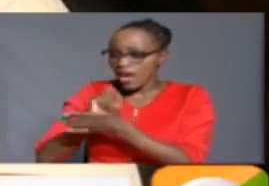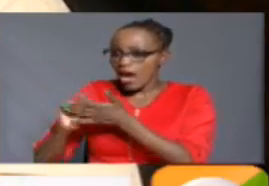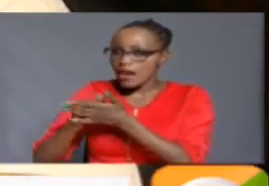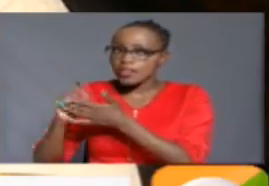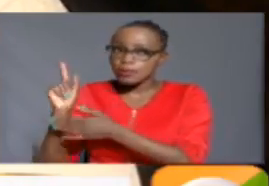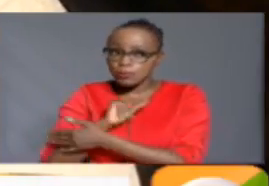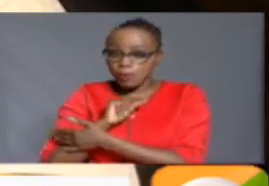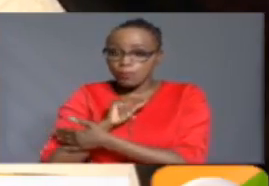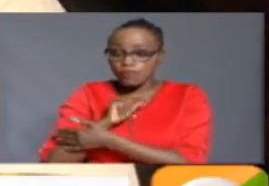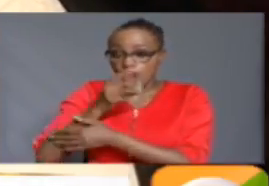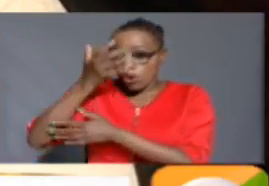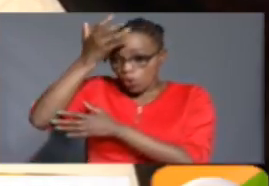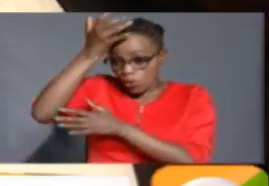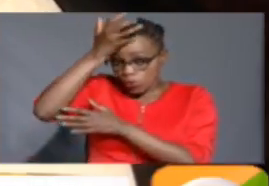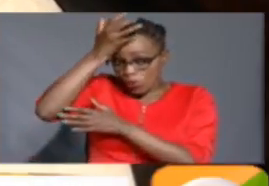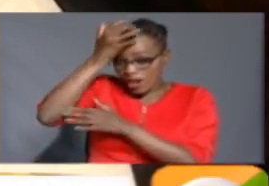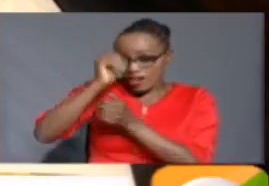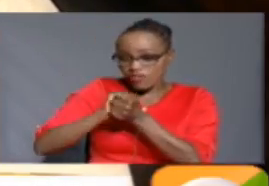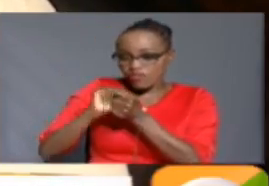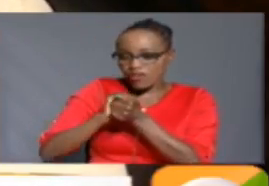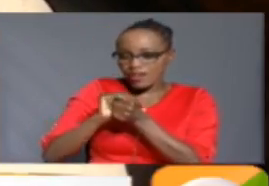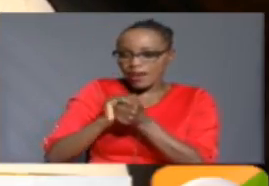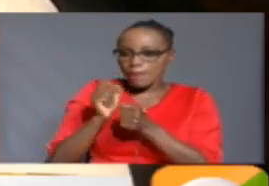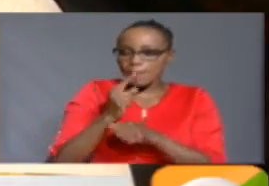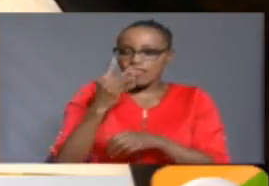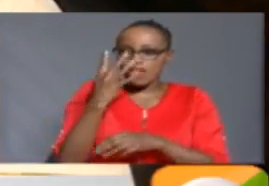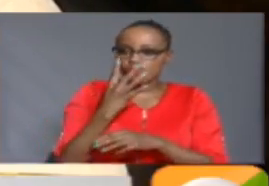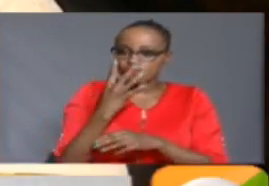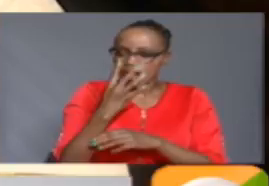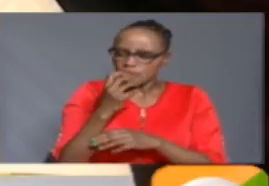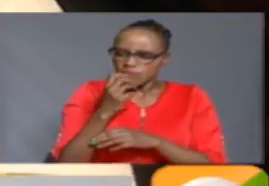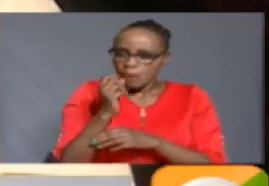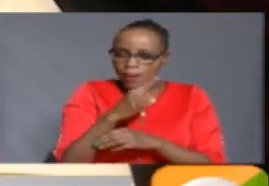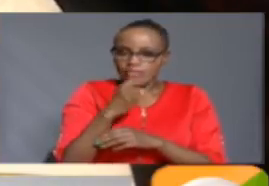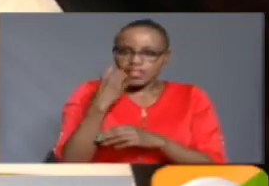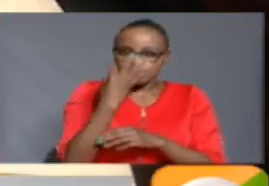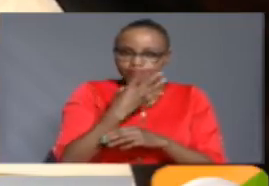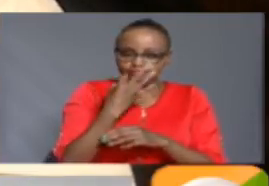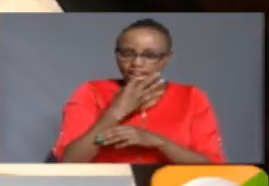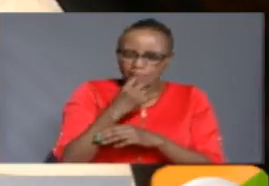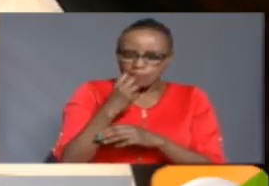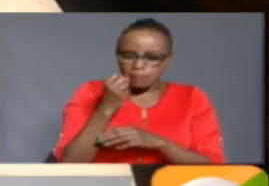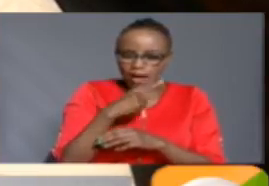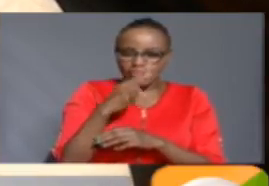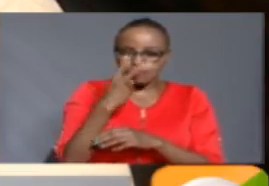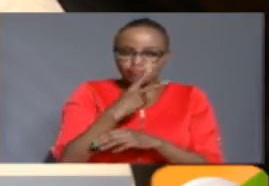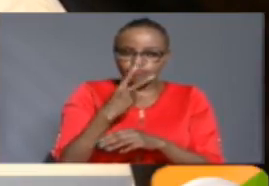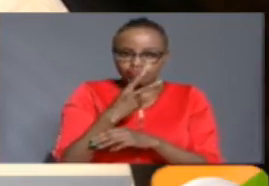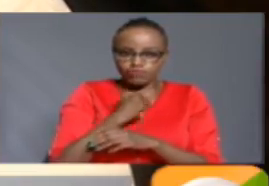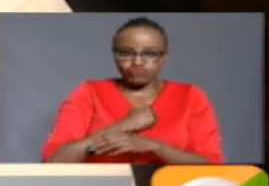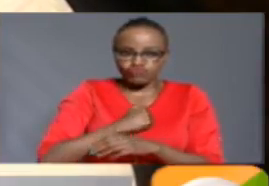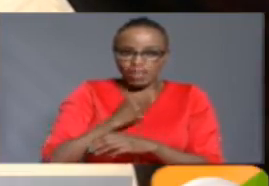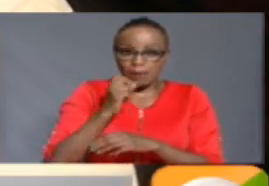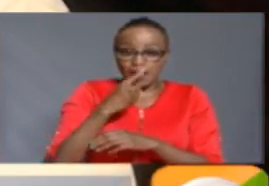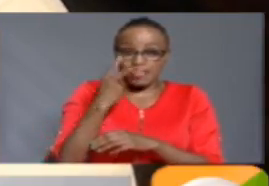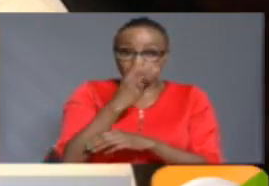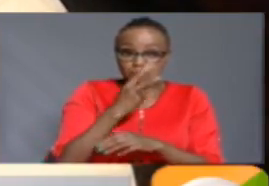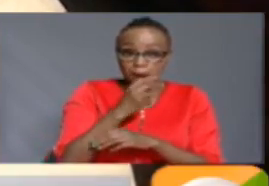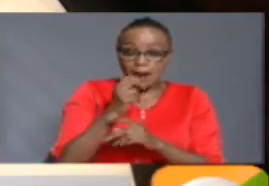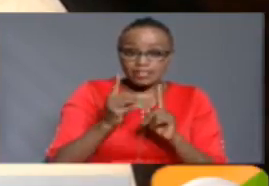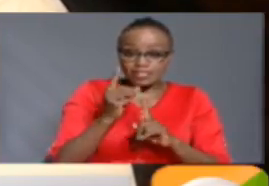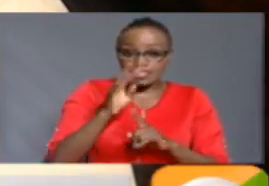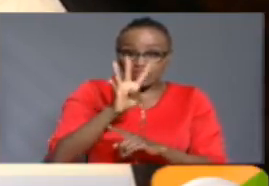to the nurses on Friday, 4th of February. He said to them, I am looking at